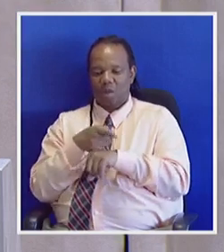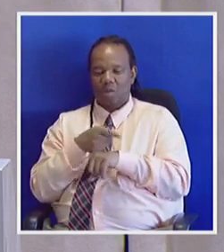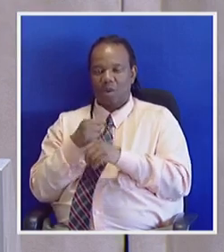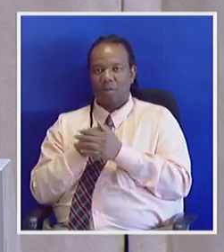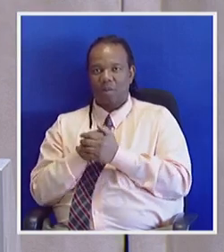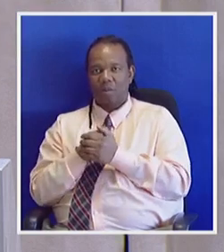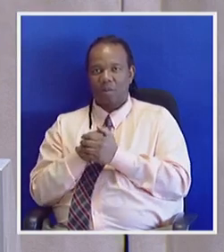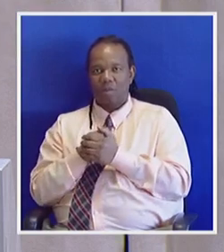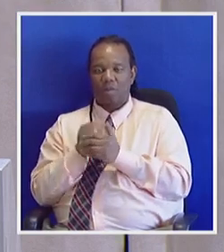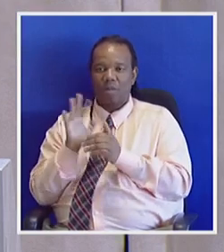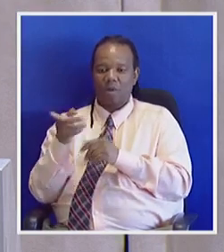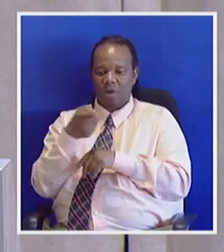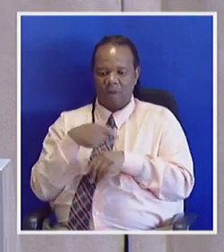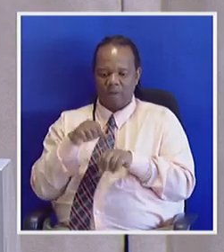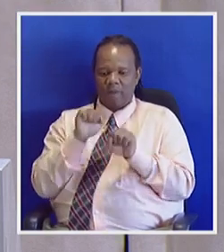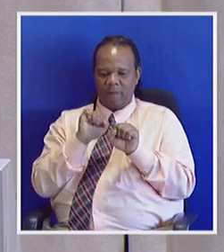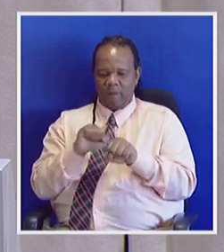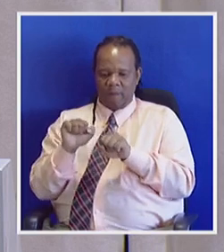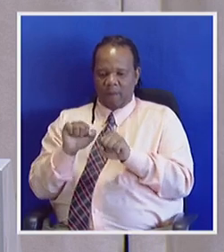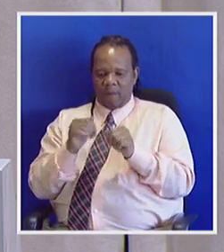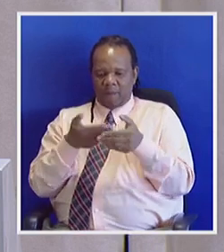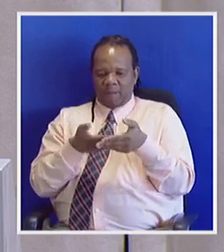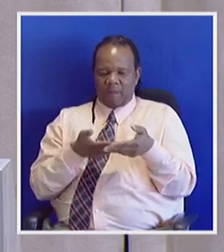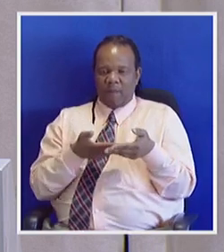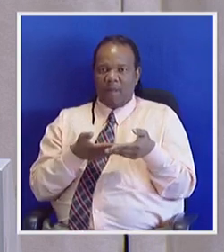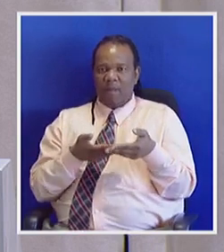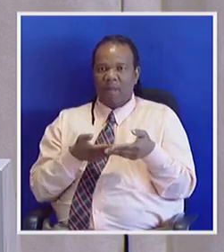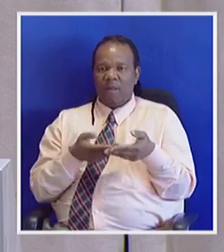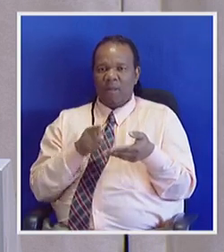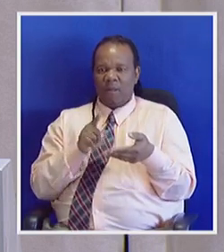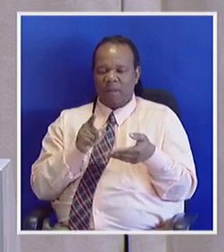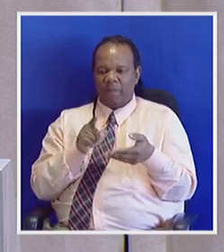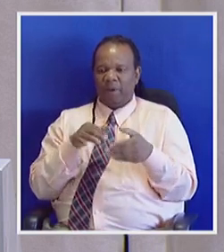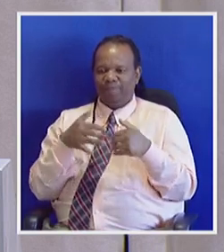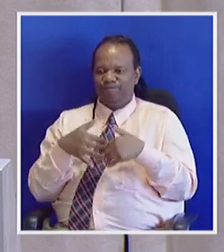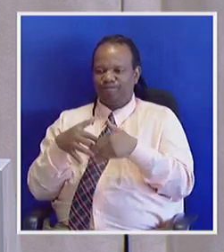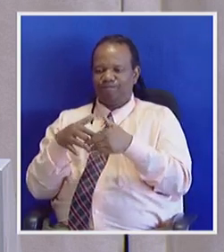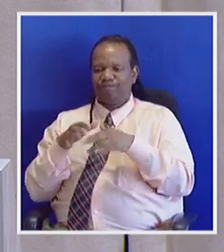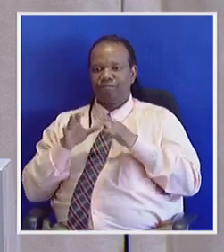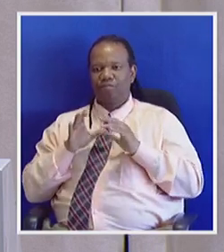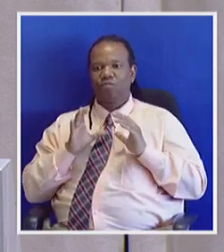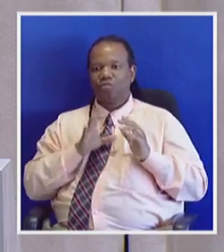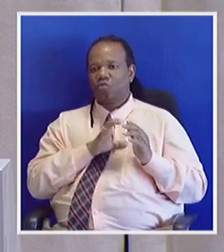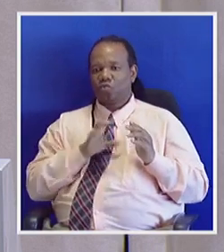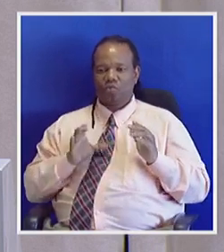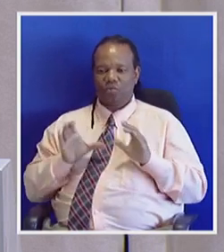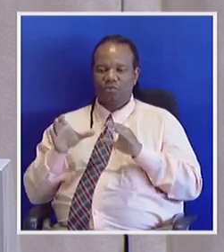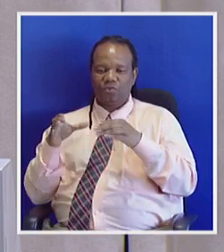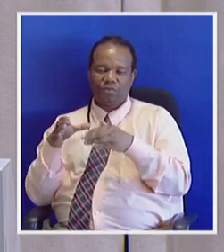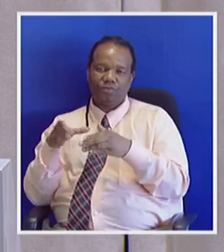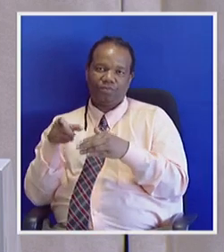our agreement is the ability to have a commission which is going to be set up, which is going to look